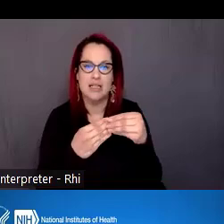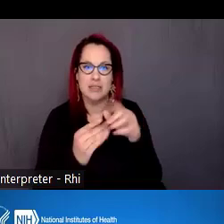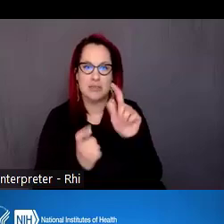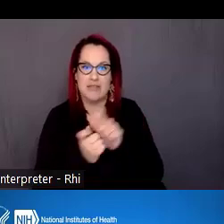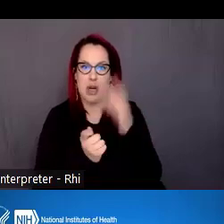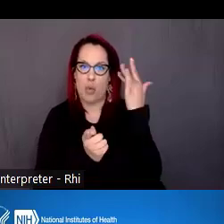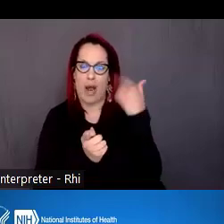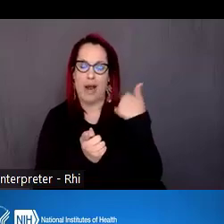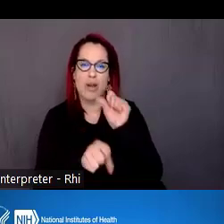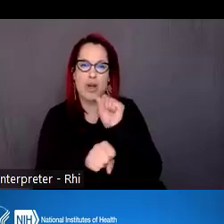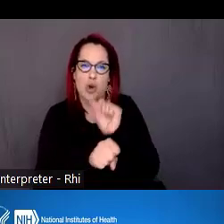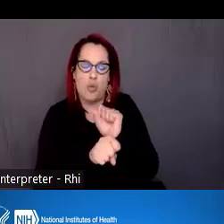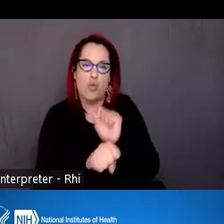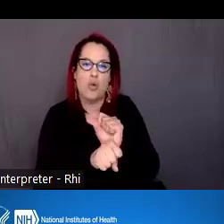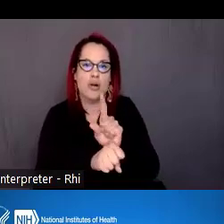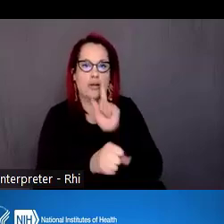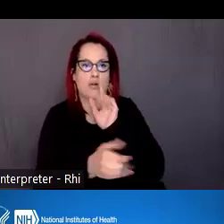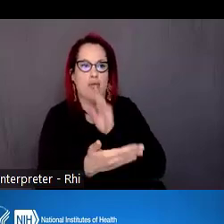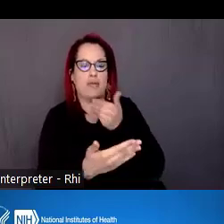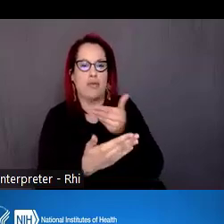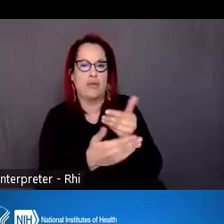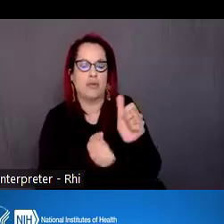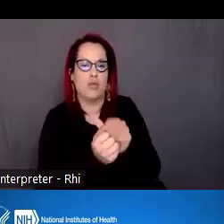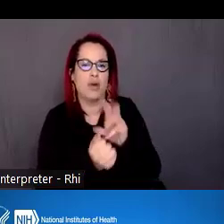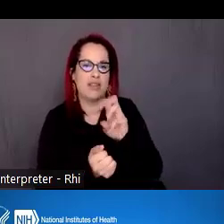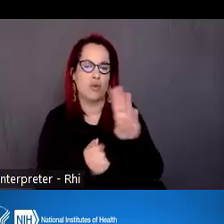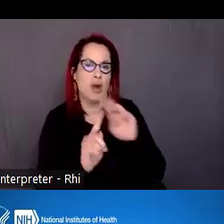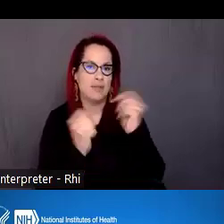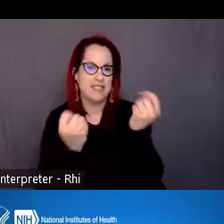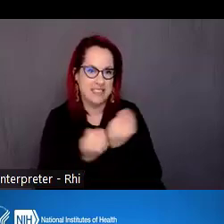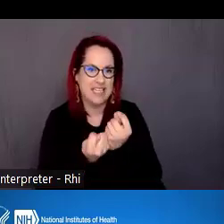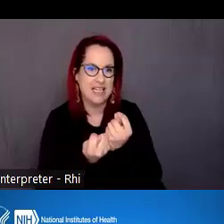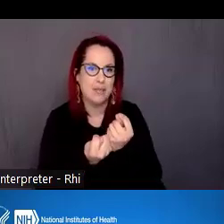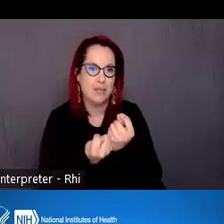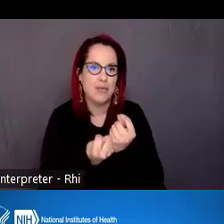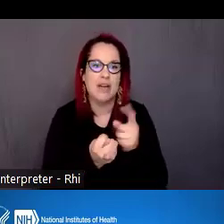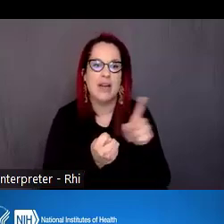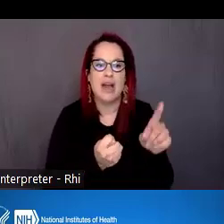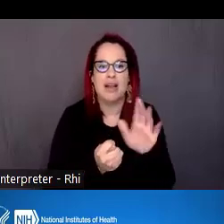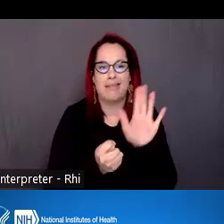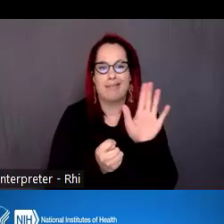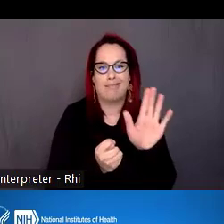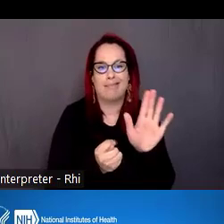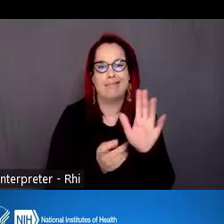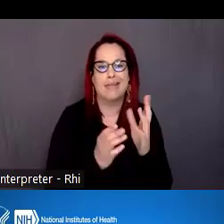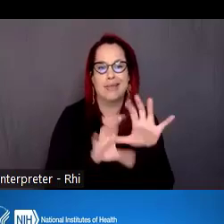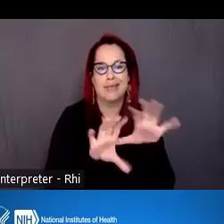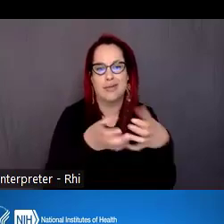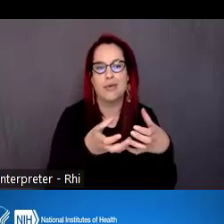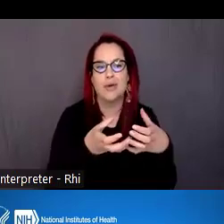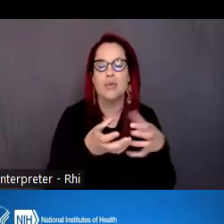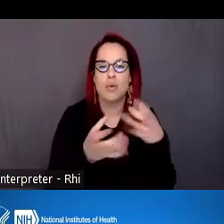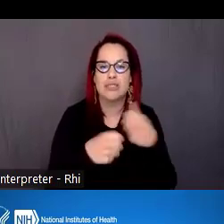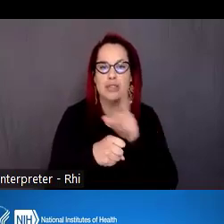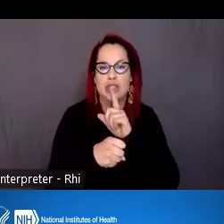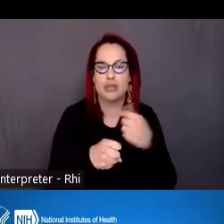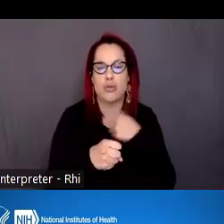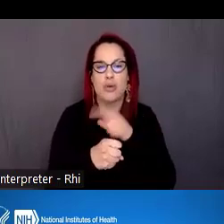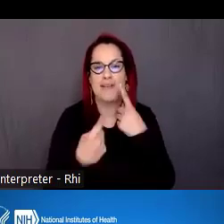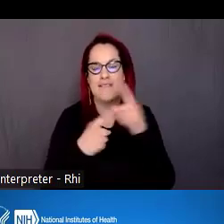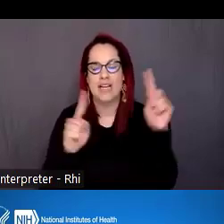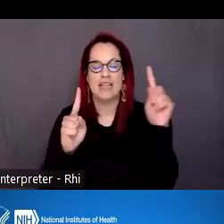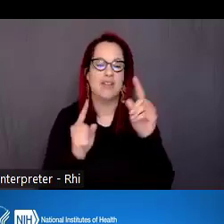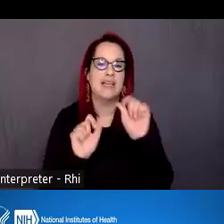carefully with the NIH web team, part of Megan's shop, so that we can most effectively insert the new